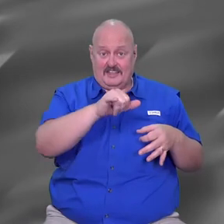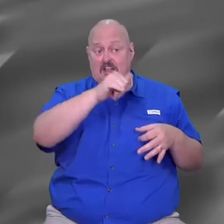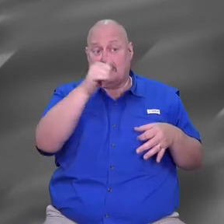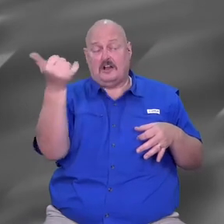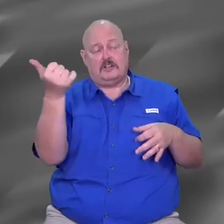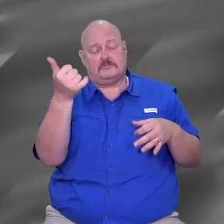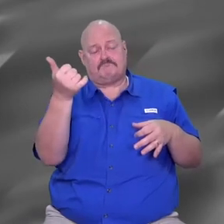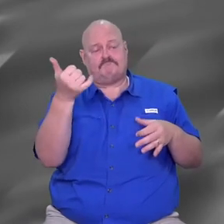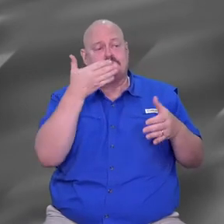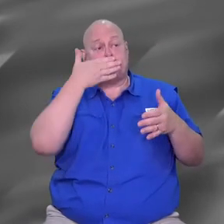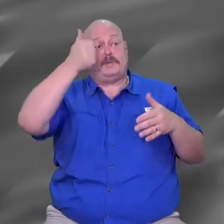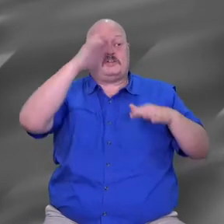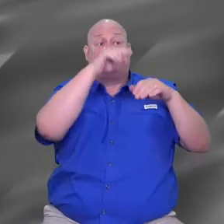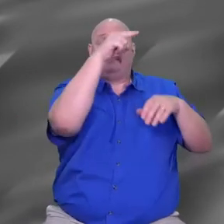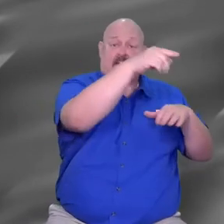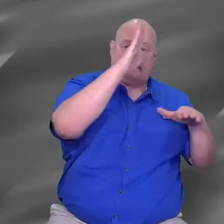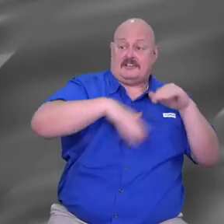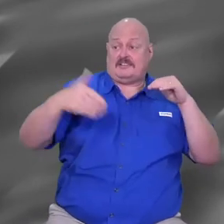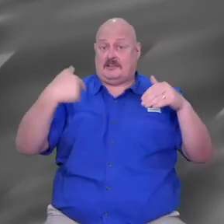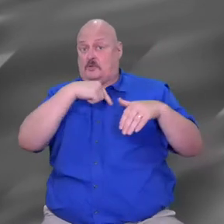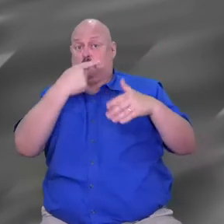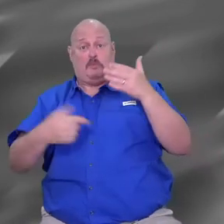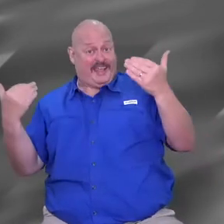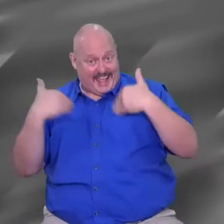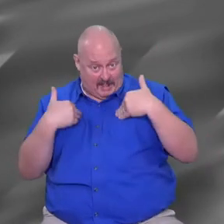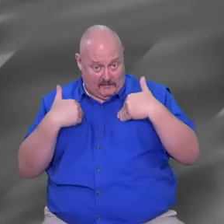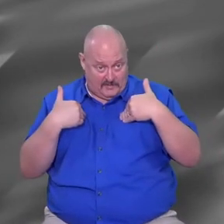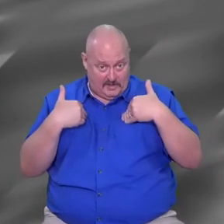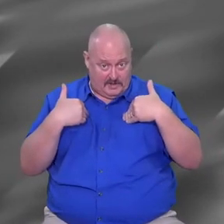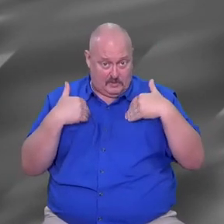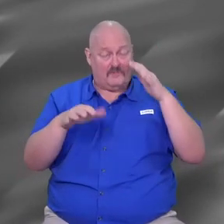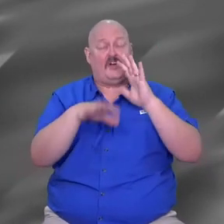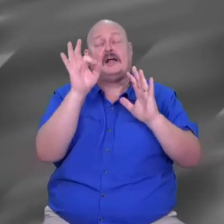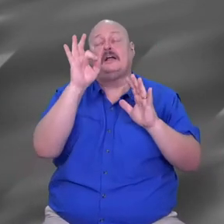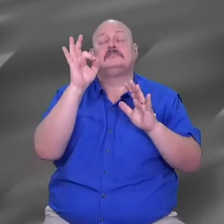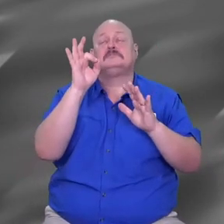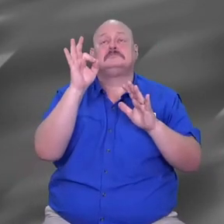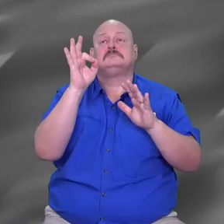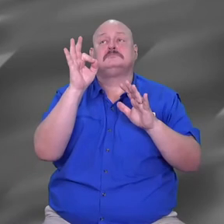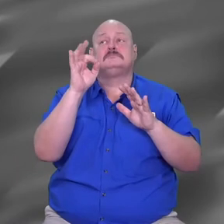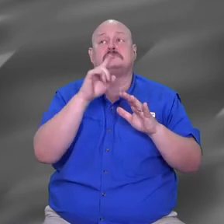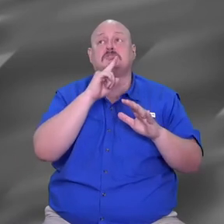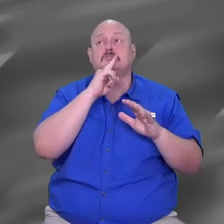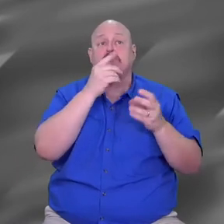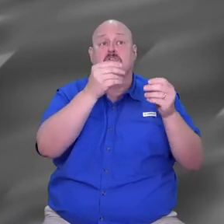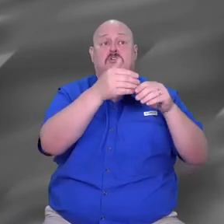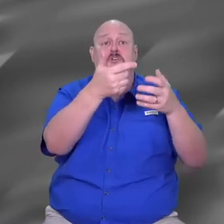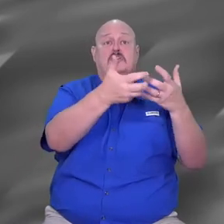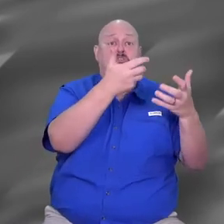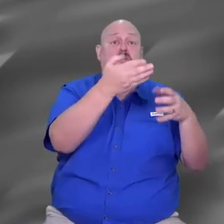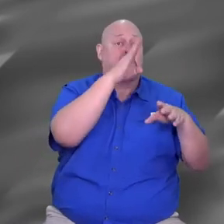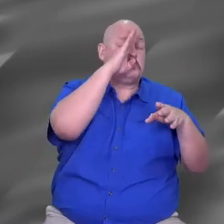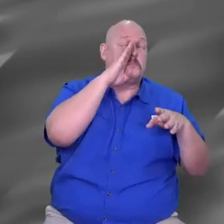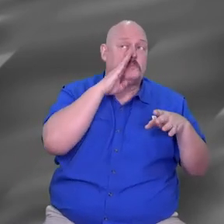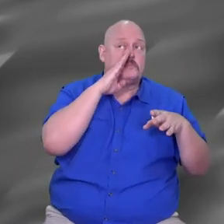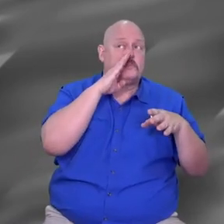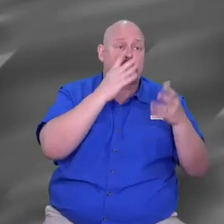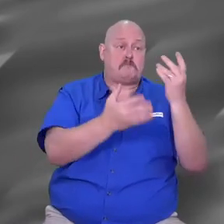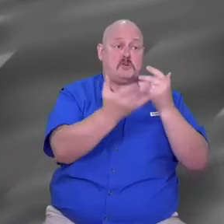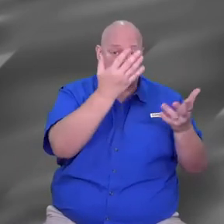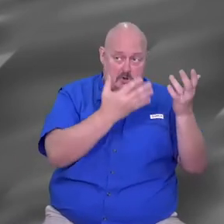of the fence is greener than what we currently possess, we discover that really the grass is brown, burned